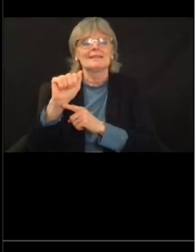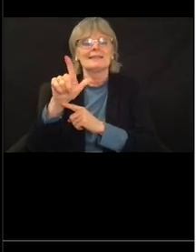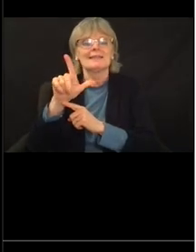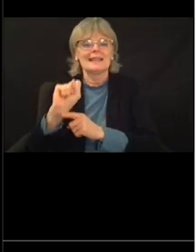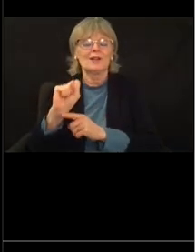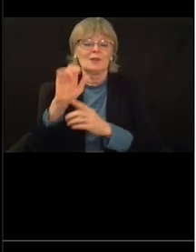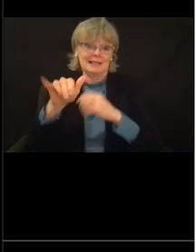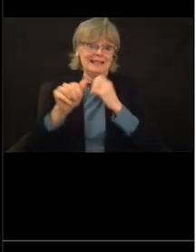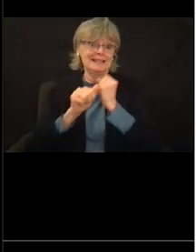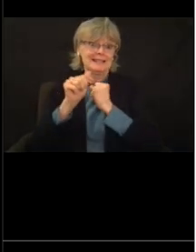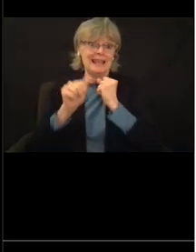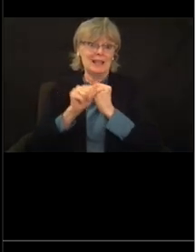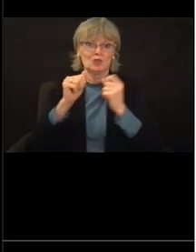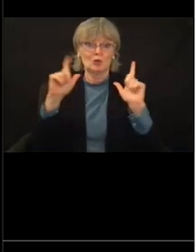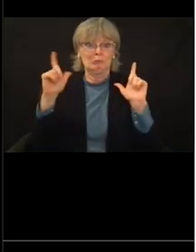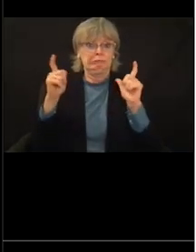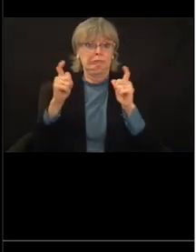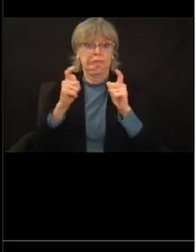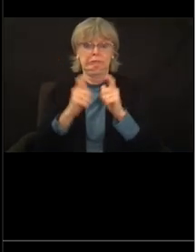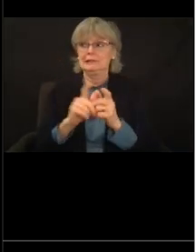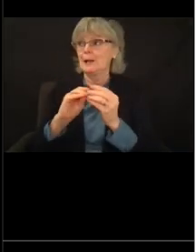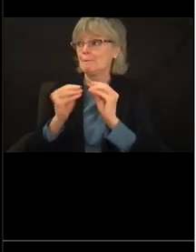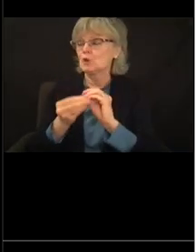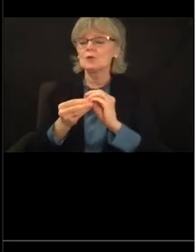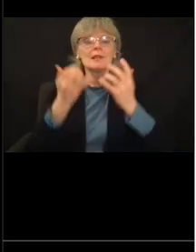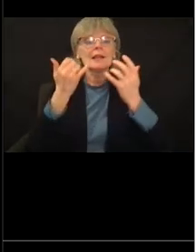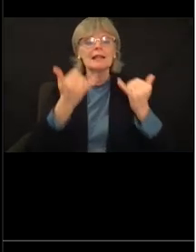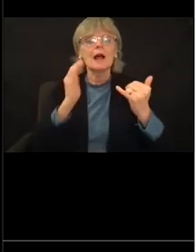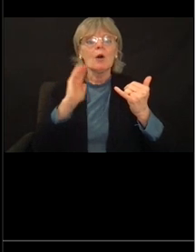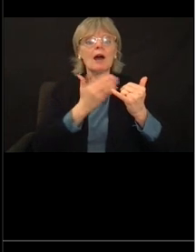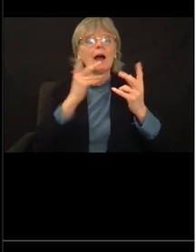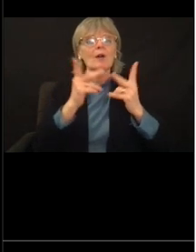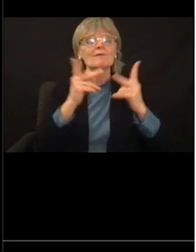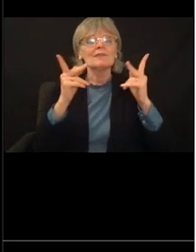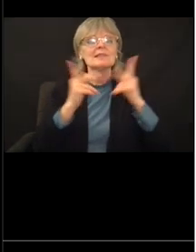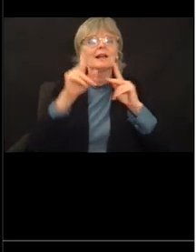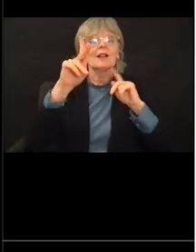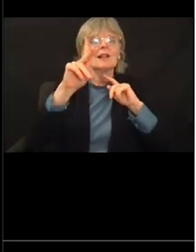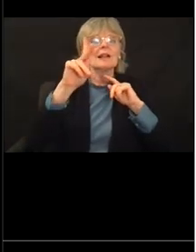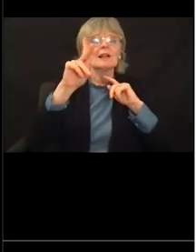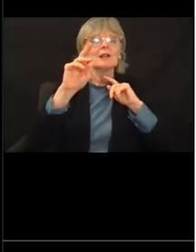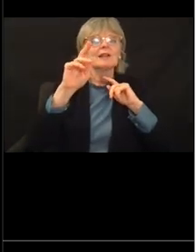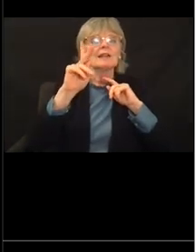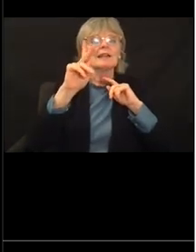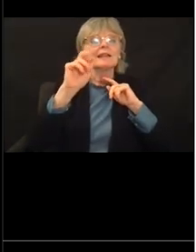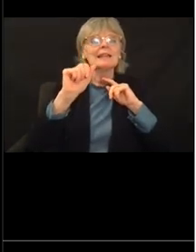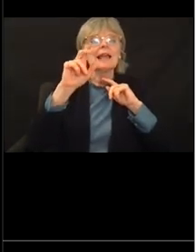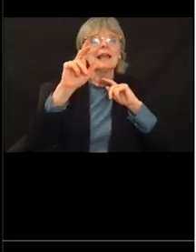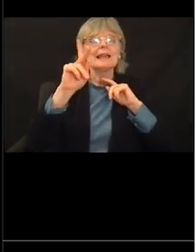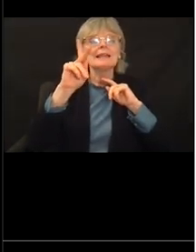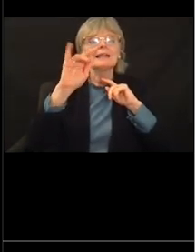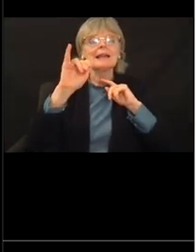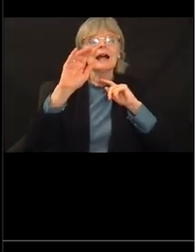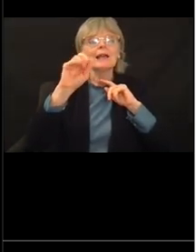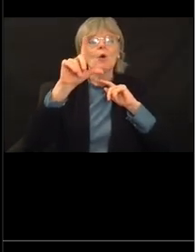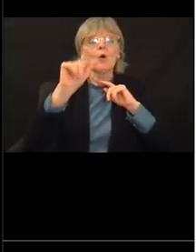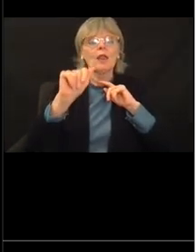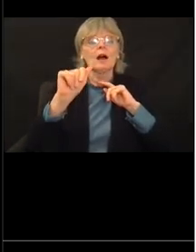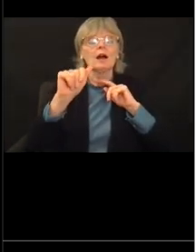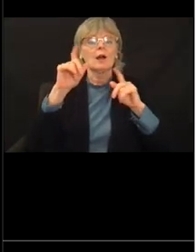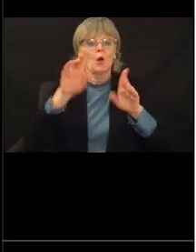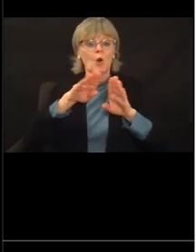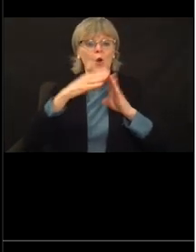about. So our facility right here, Kai Ola, was opened in 2014, and